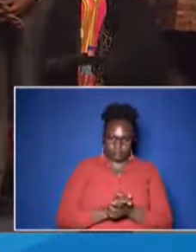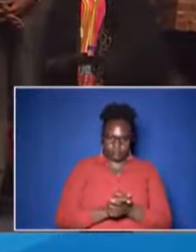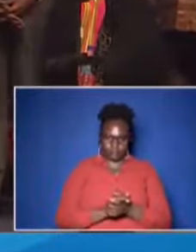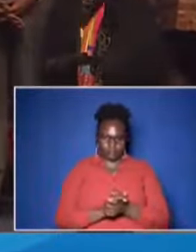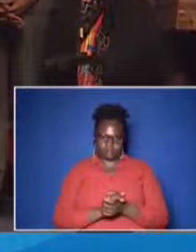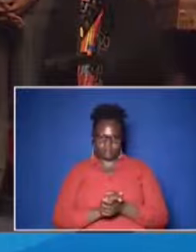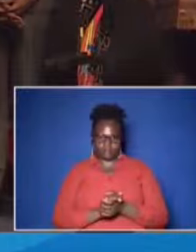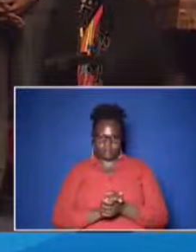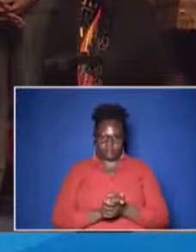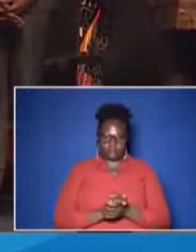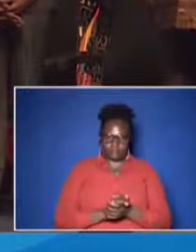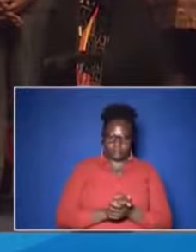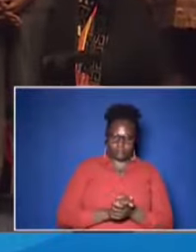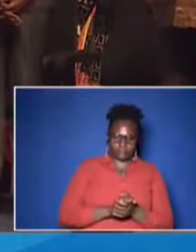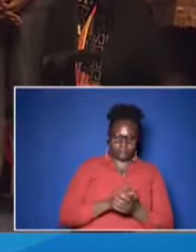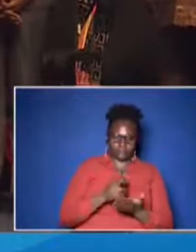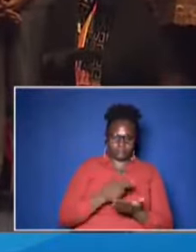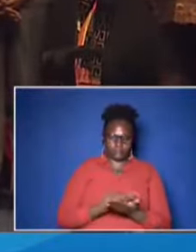hallelujah